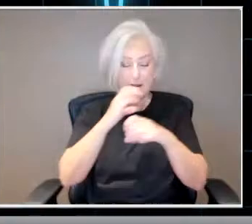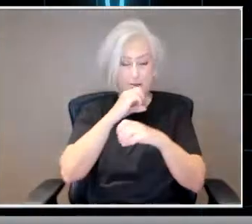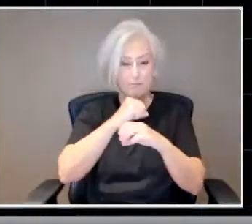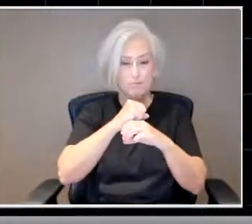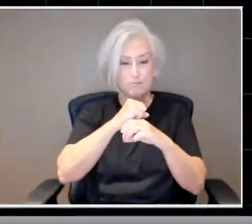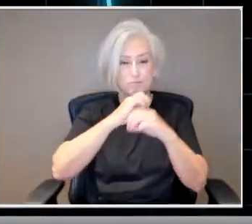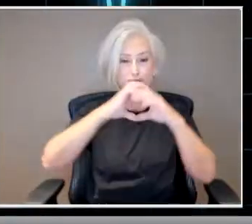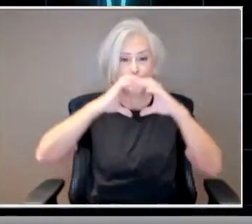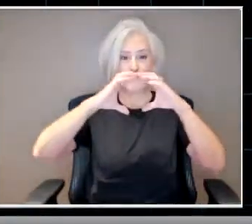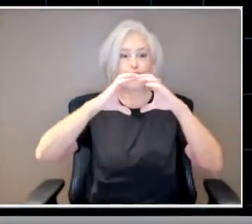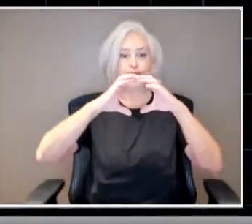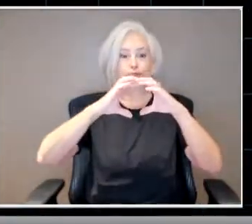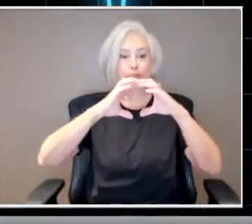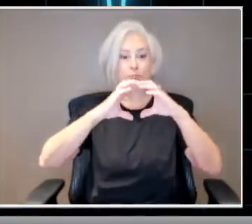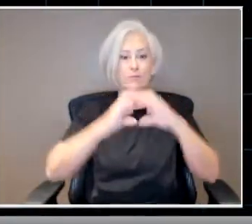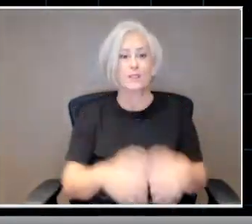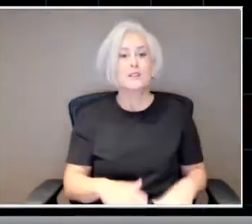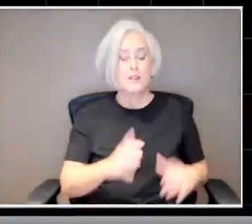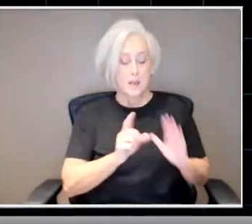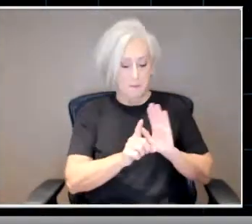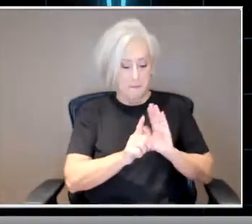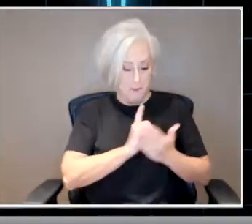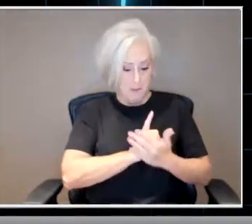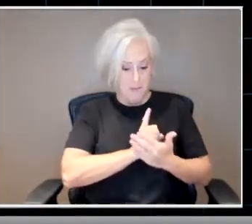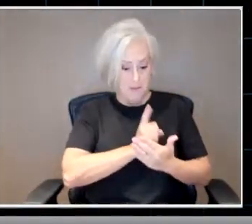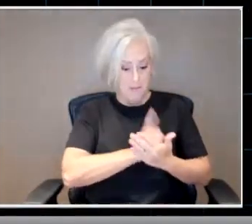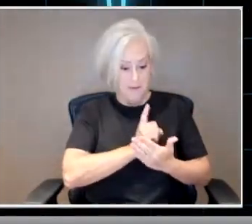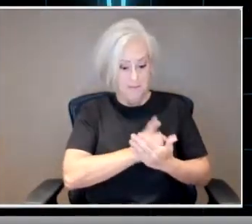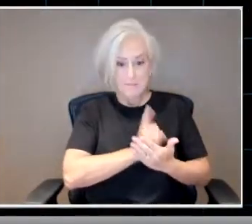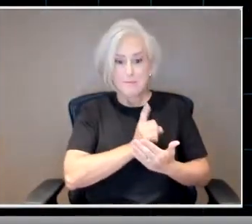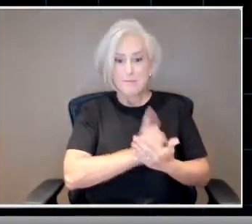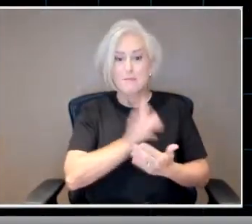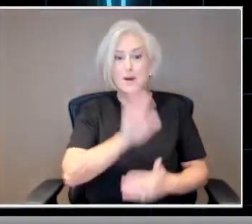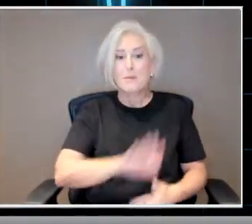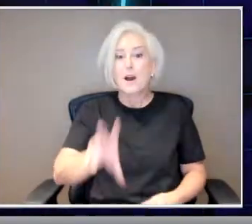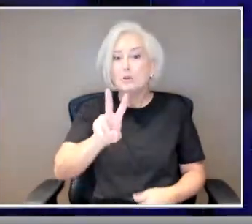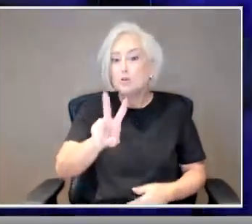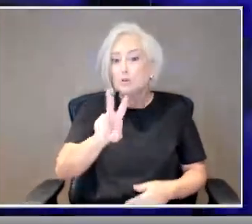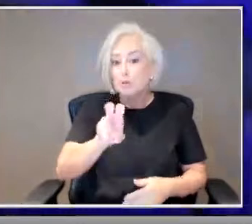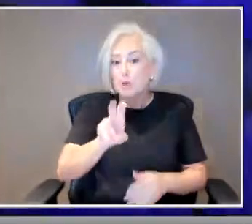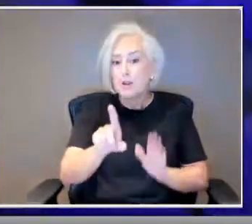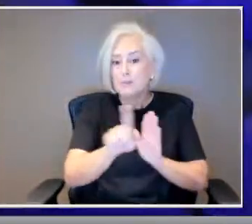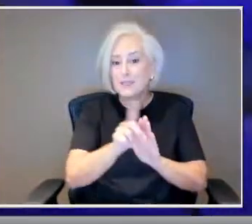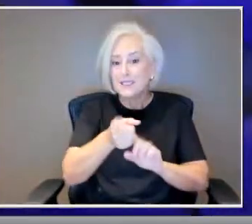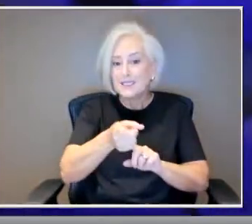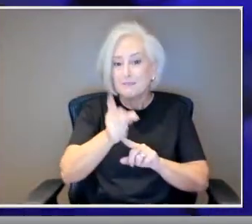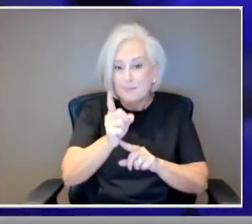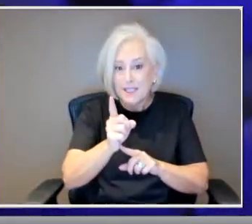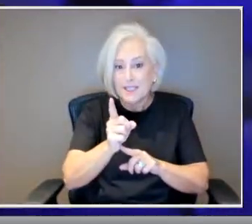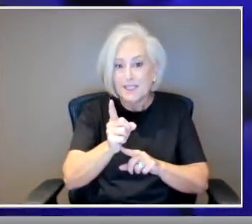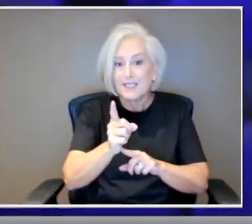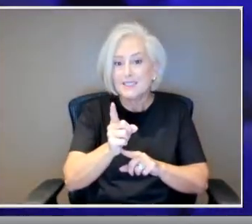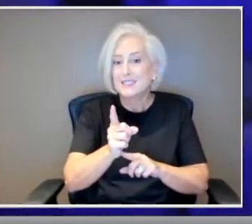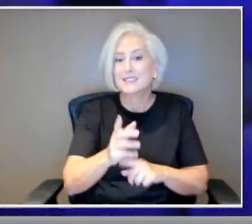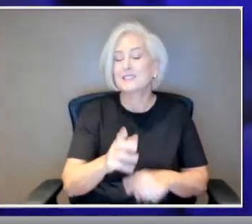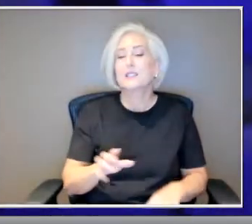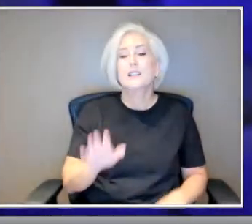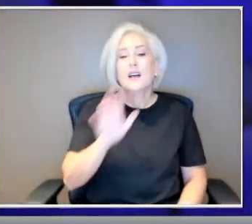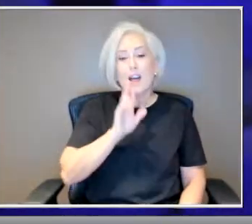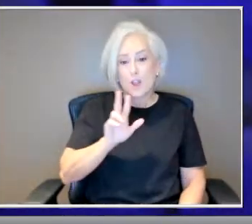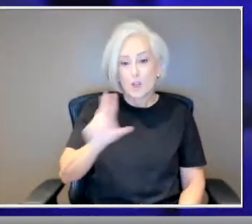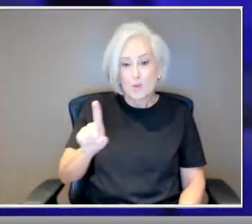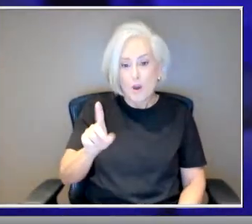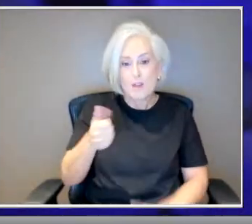200. At only 31 years old, she was in heart failure. So, sorry, I get a little emotional.